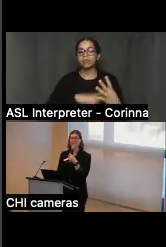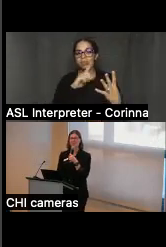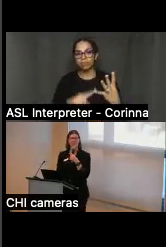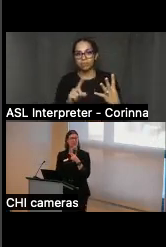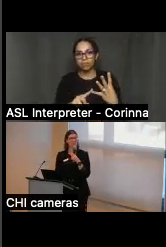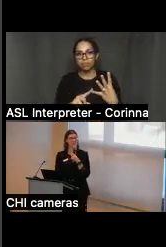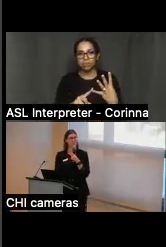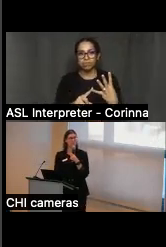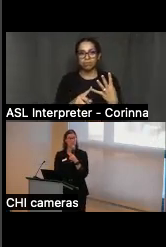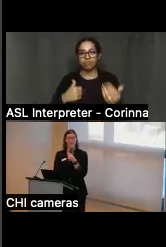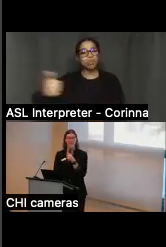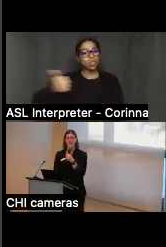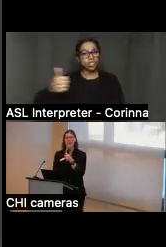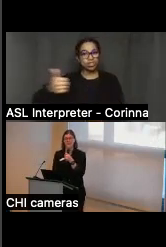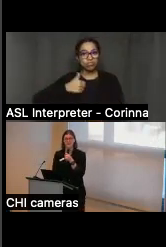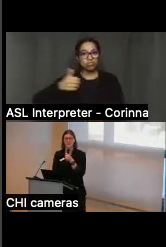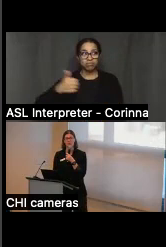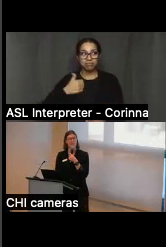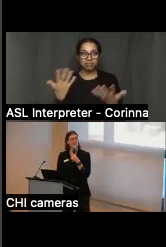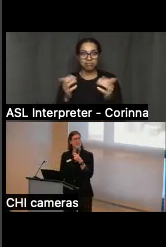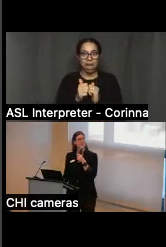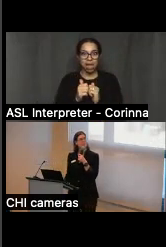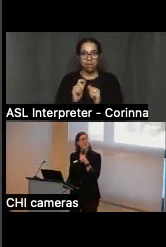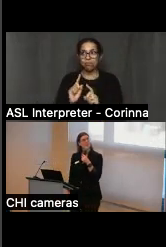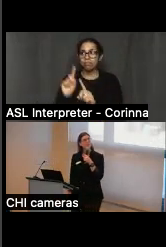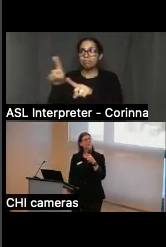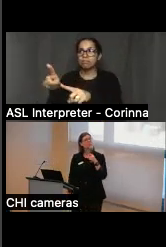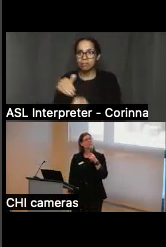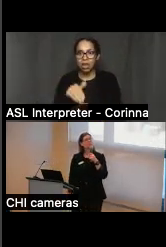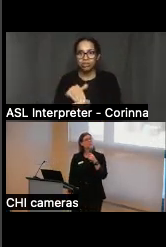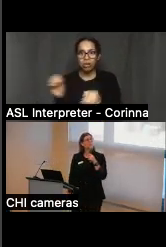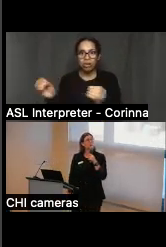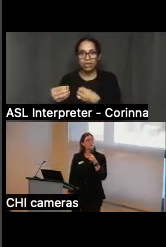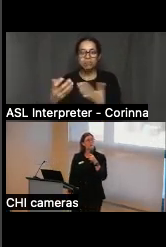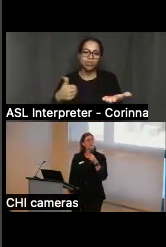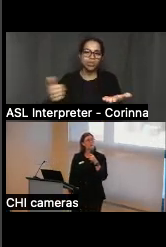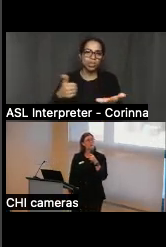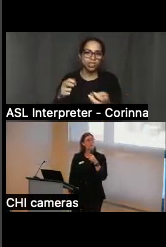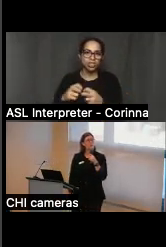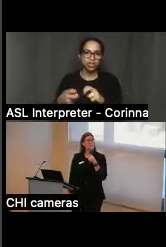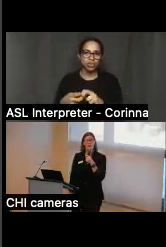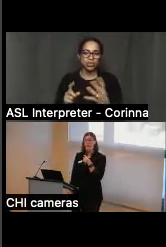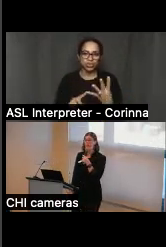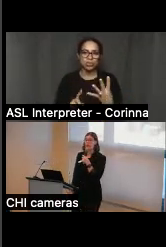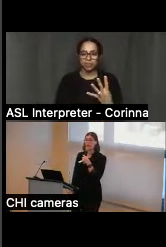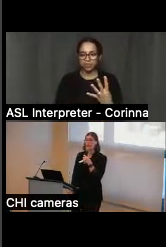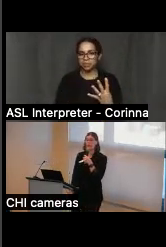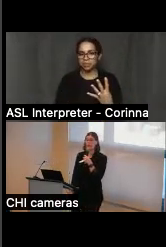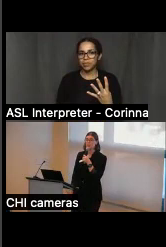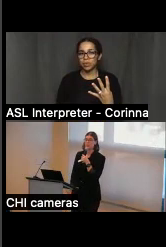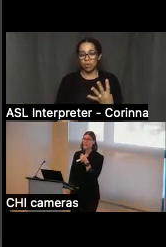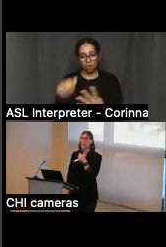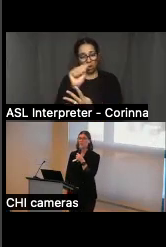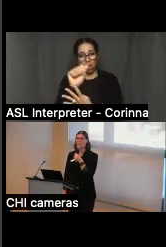get to the doctor's office or clinic, so they had transportation issues. So what we found was that all 4 of